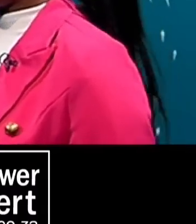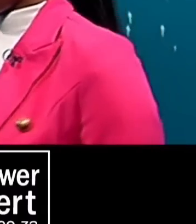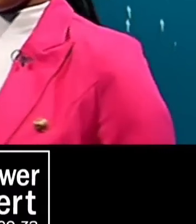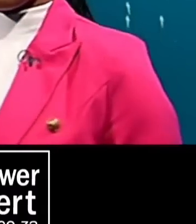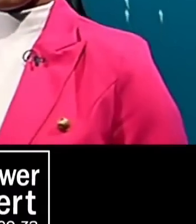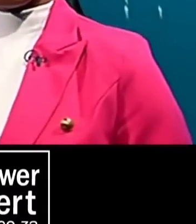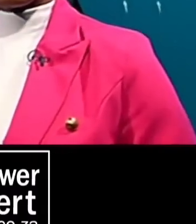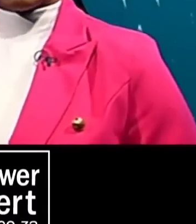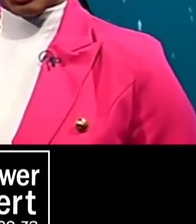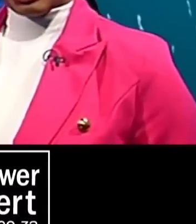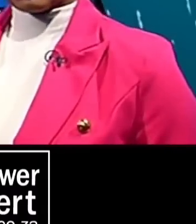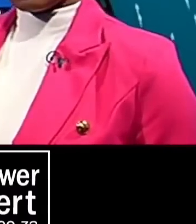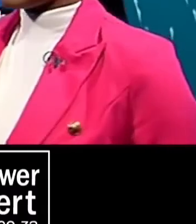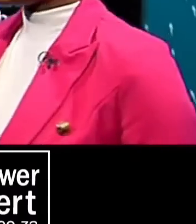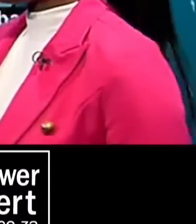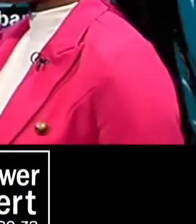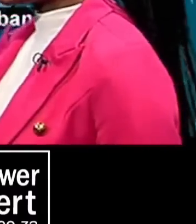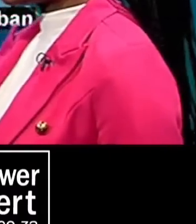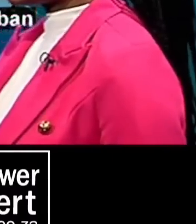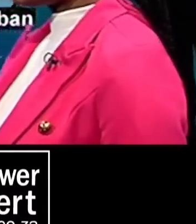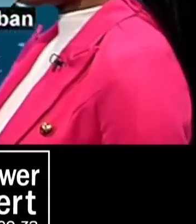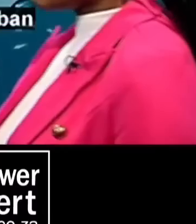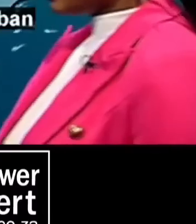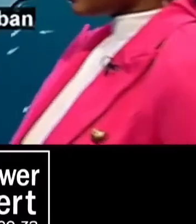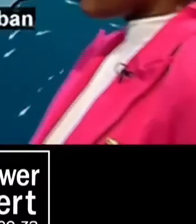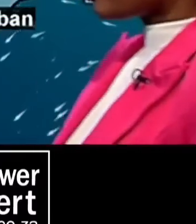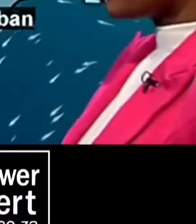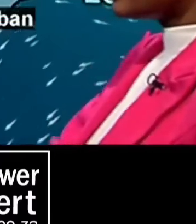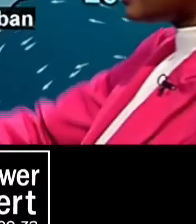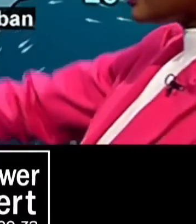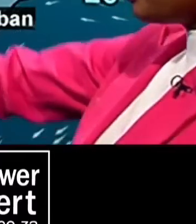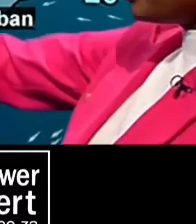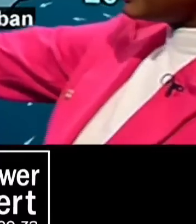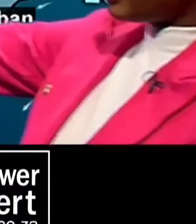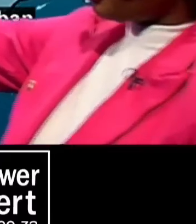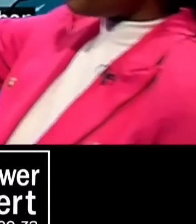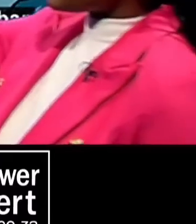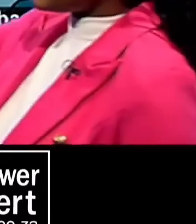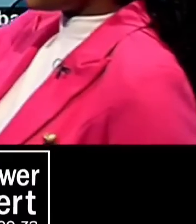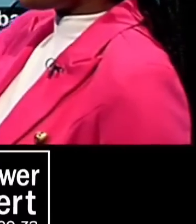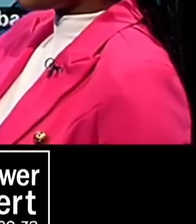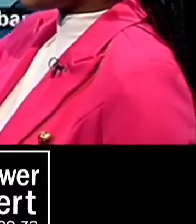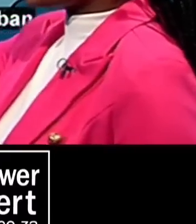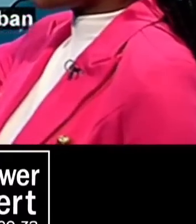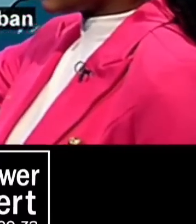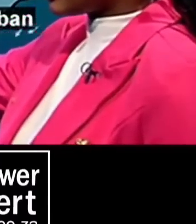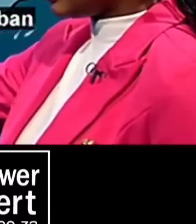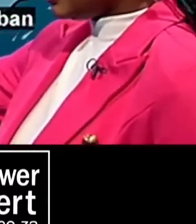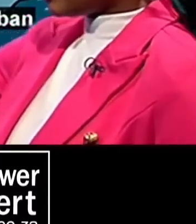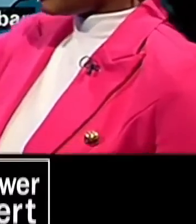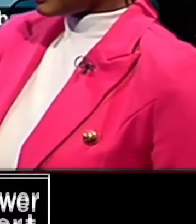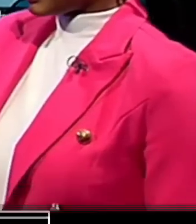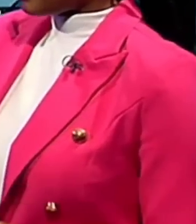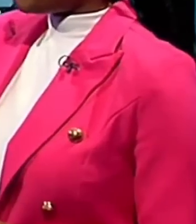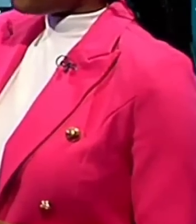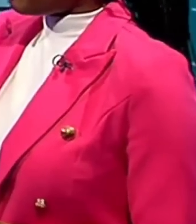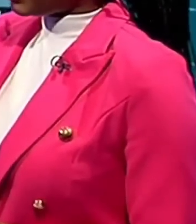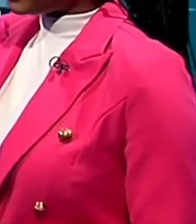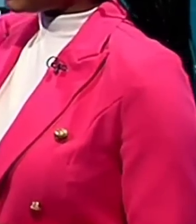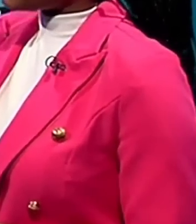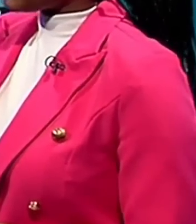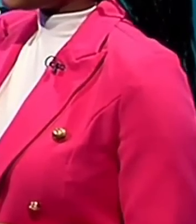State le bokone bophirima le teng go tlana le masarasara na pula ka moso le teng dipula nna le gone go tswalela mo bogare jwa naga re lebela gape